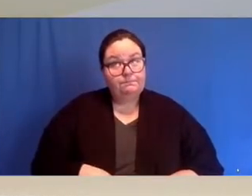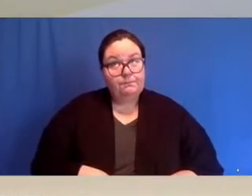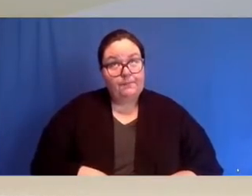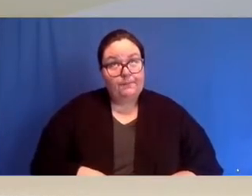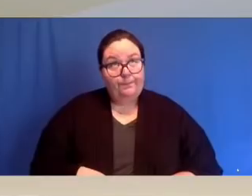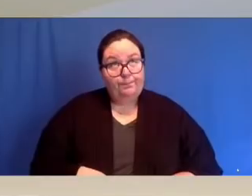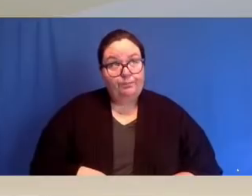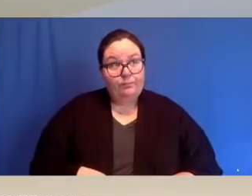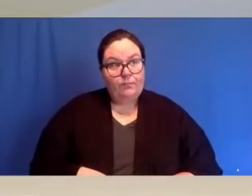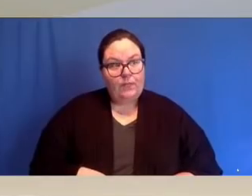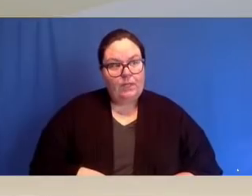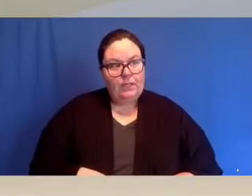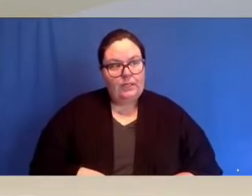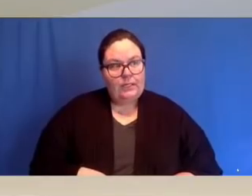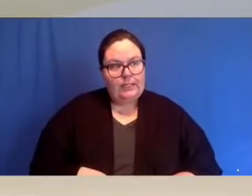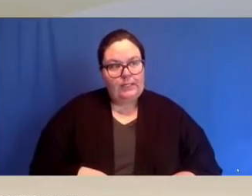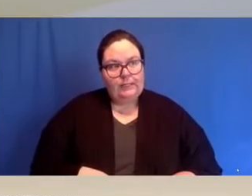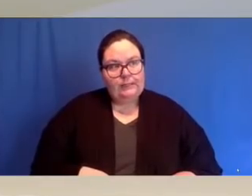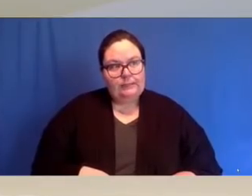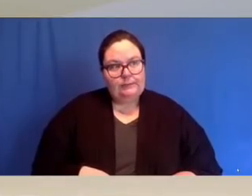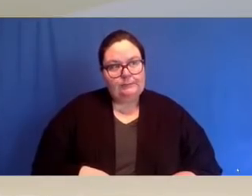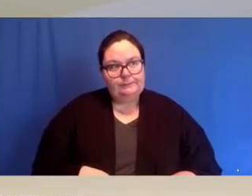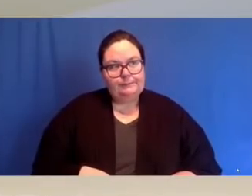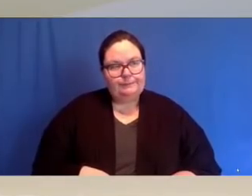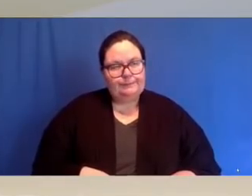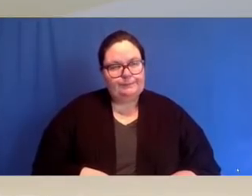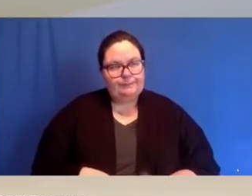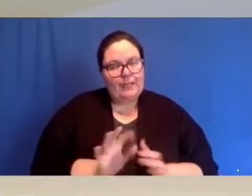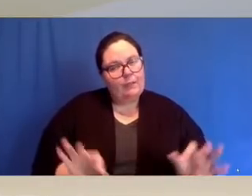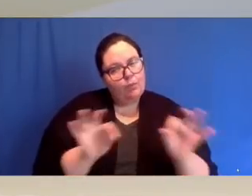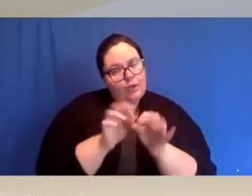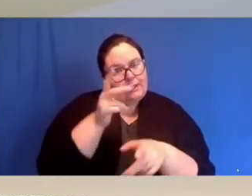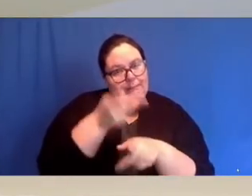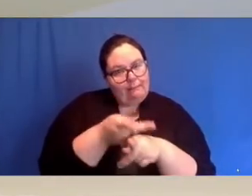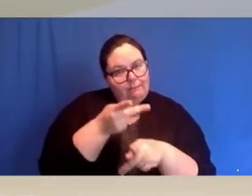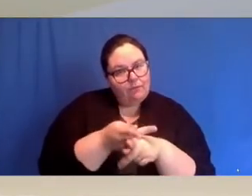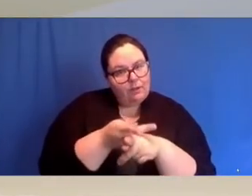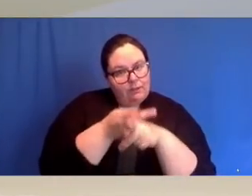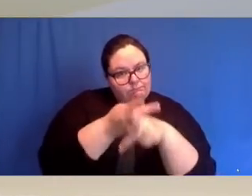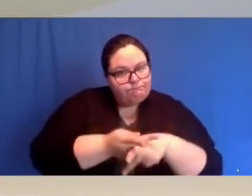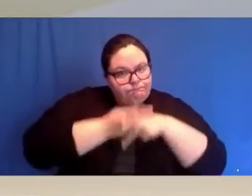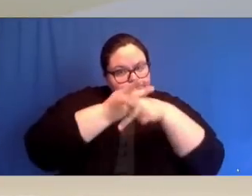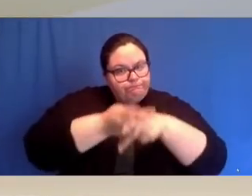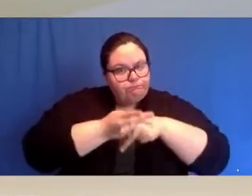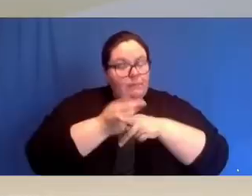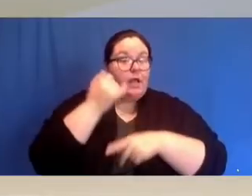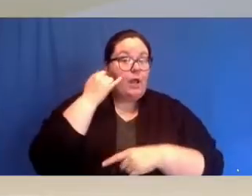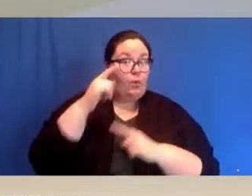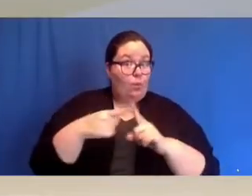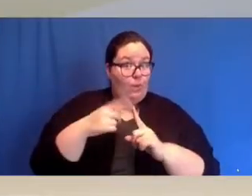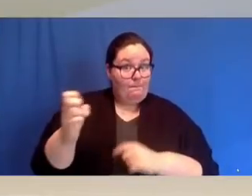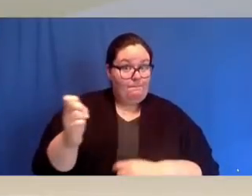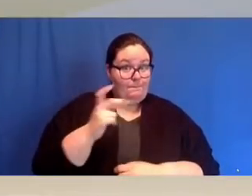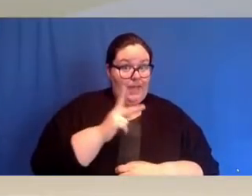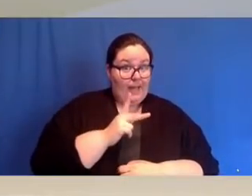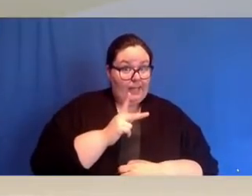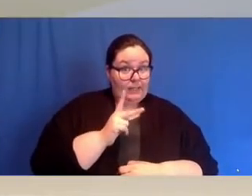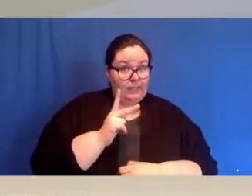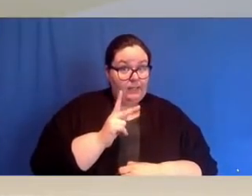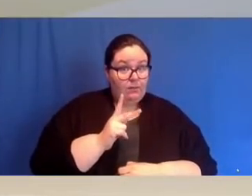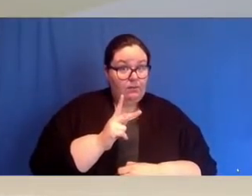making sure they are careful and cautious, and if they come back, very